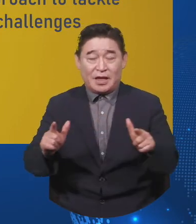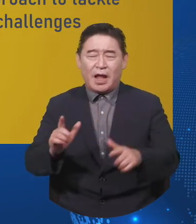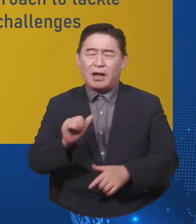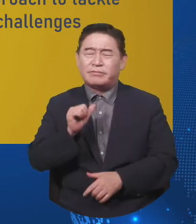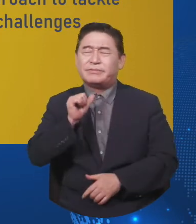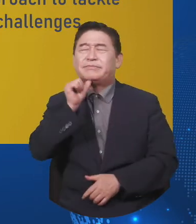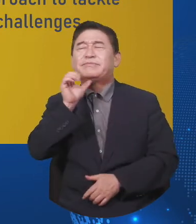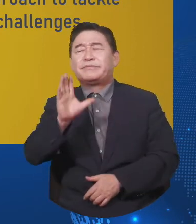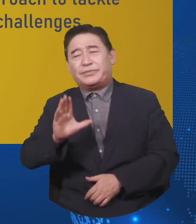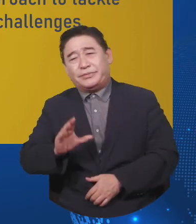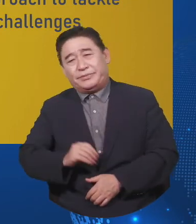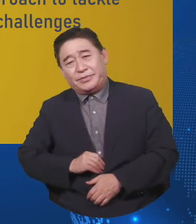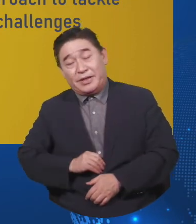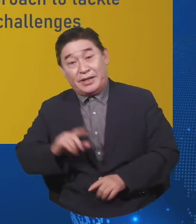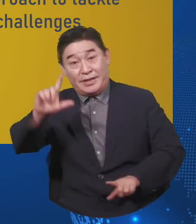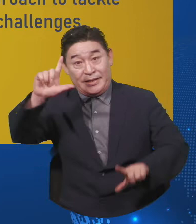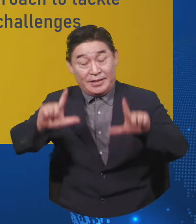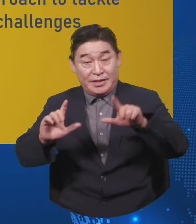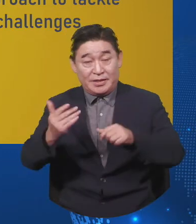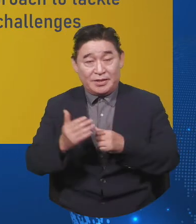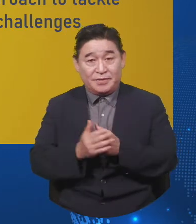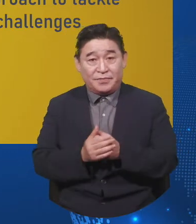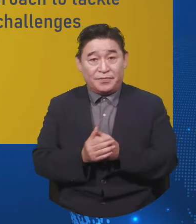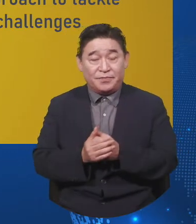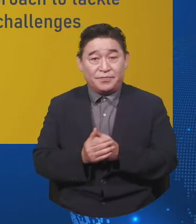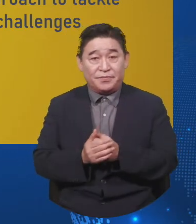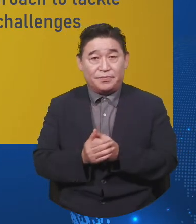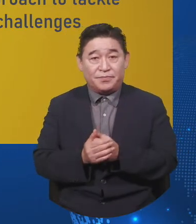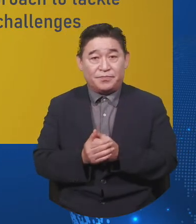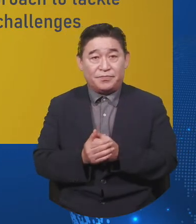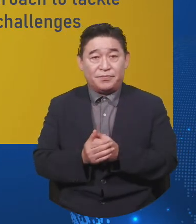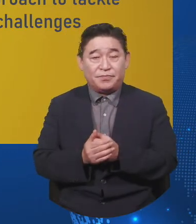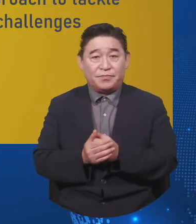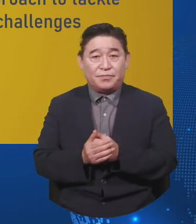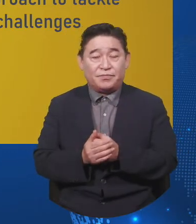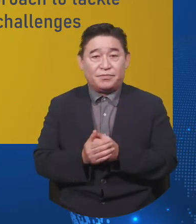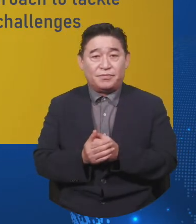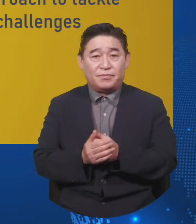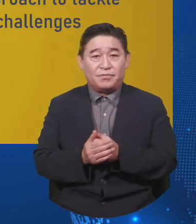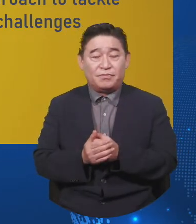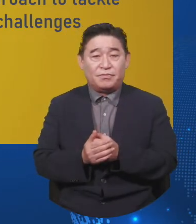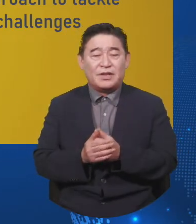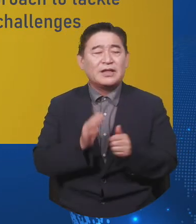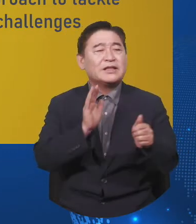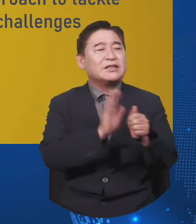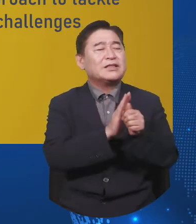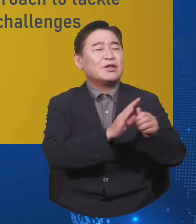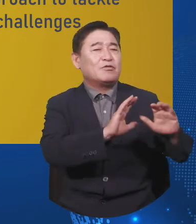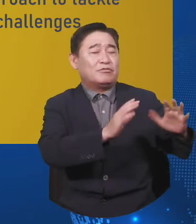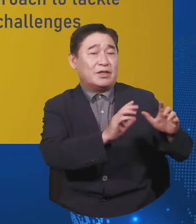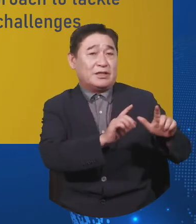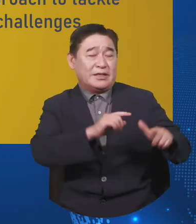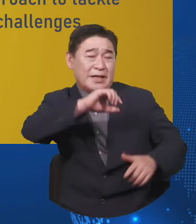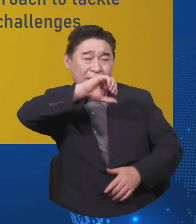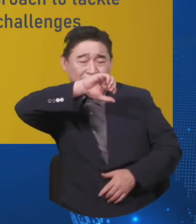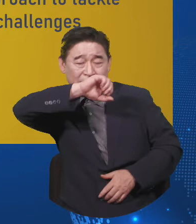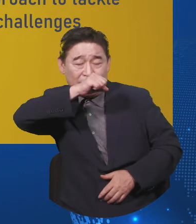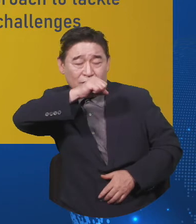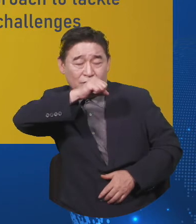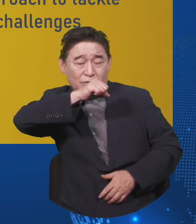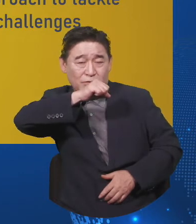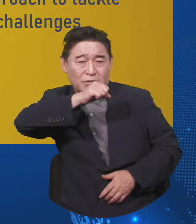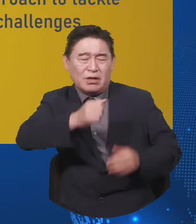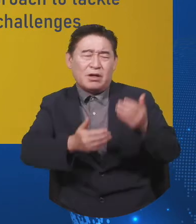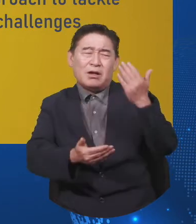aid budgets are increasingly being squeezed, that's the reality of life. We can't spend the same dollar, the